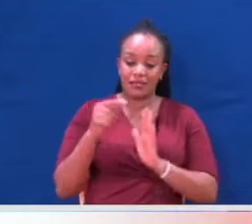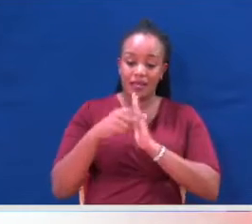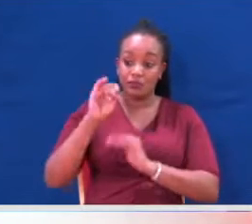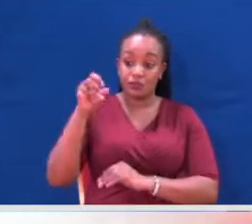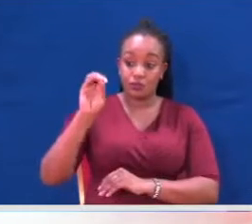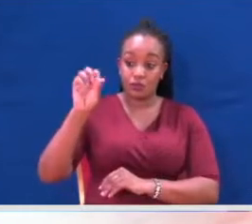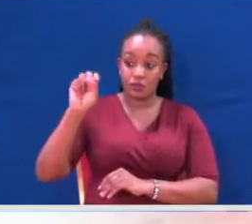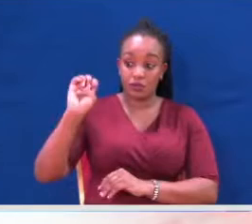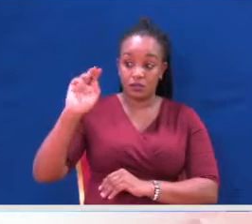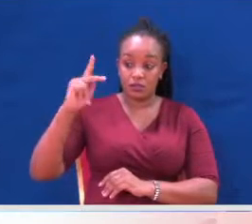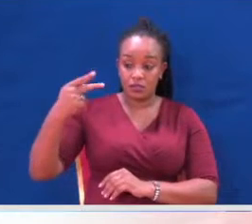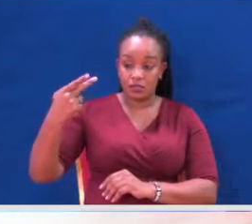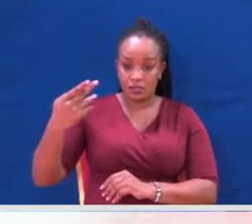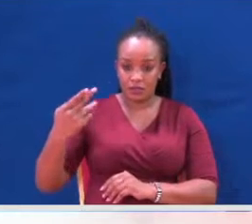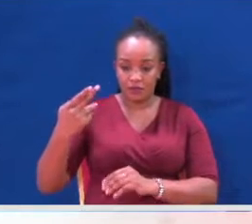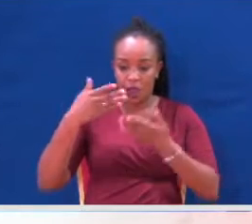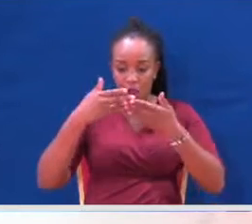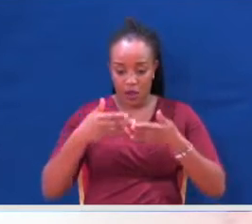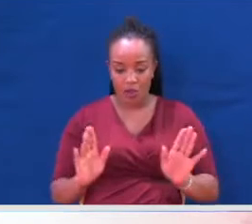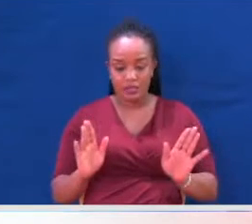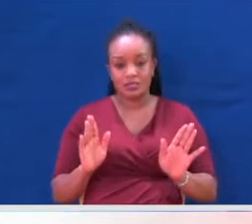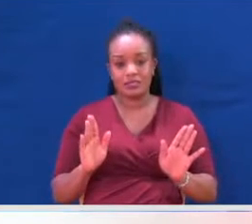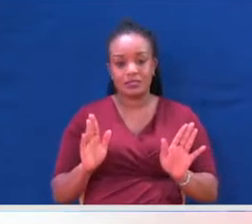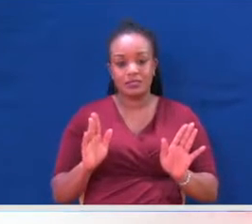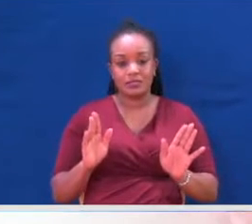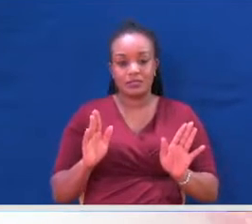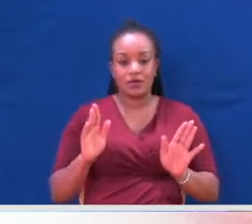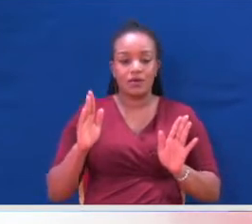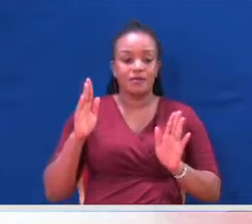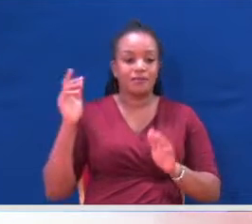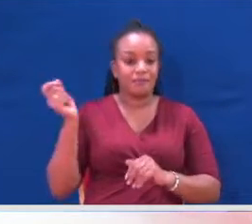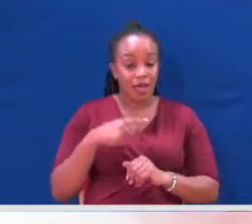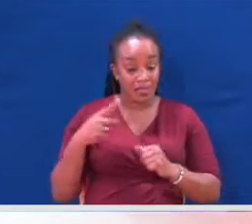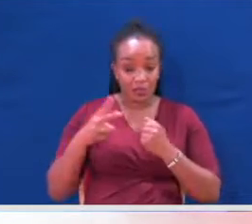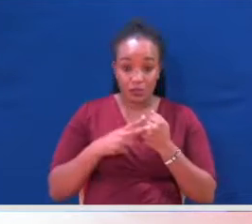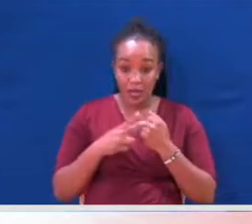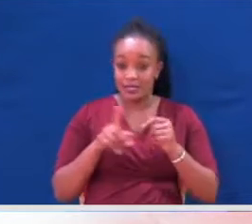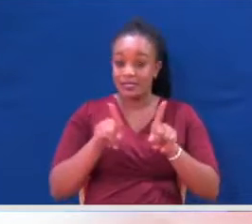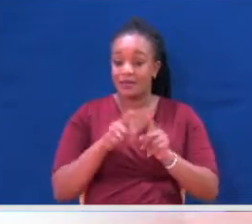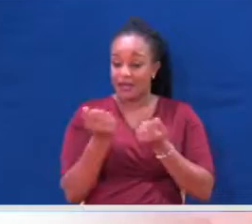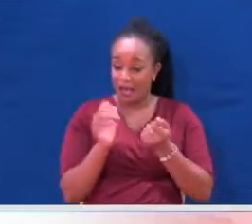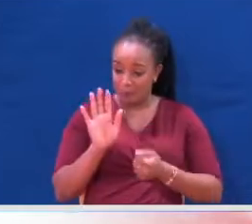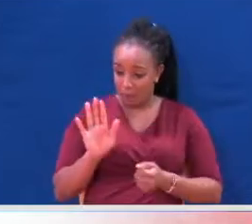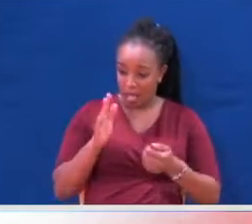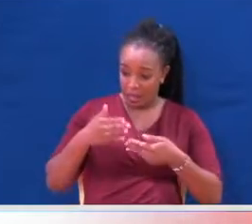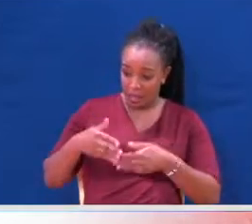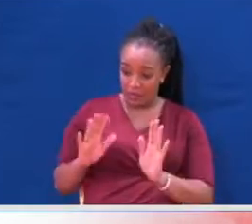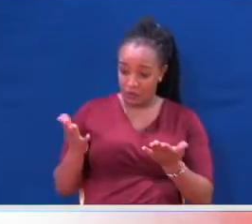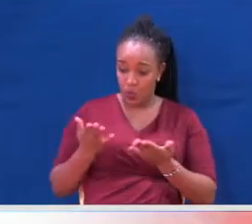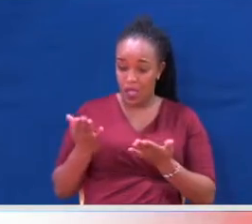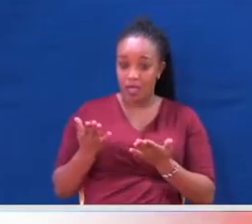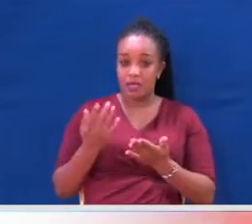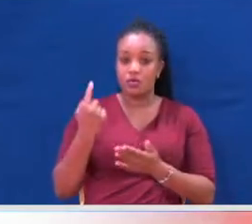of the 9th of July, and the vehicle he had hired to travel upcountry was found abandoned at a quarry in